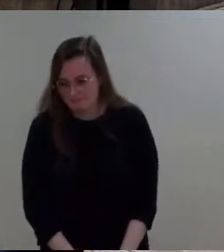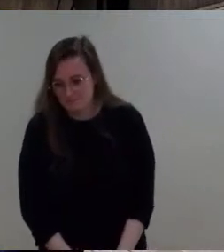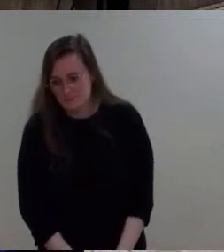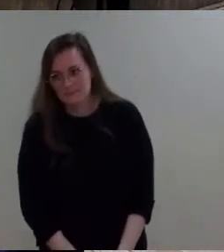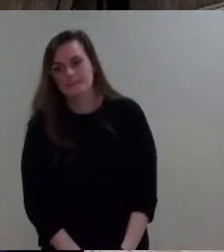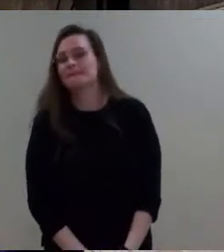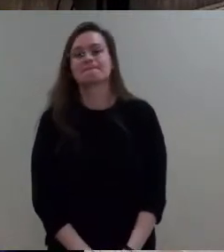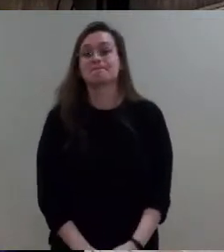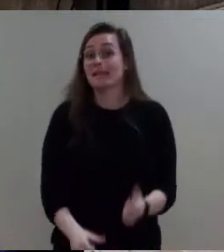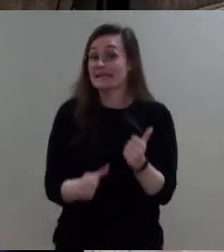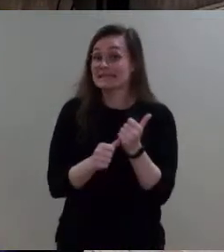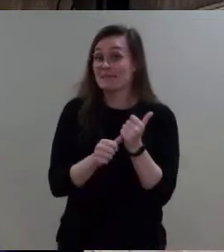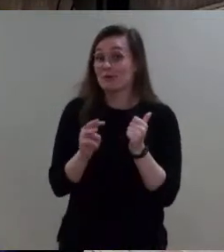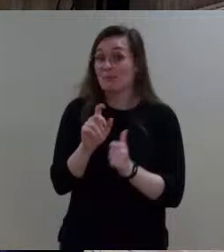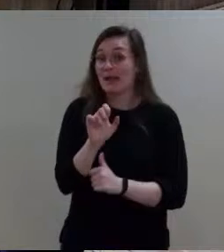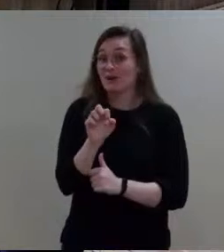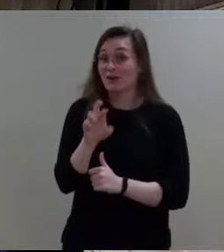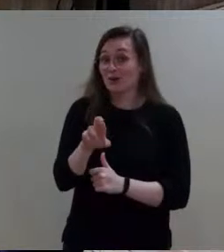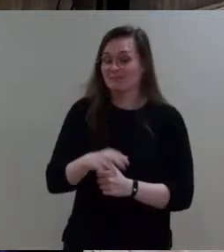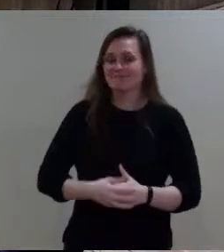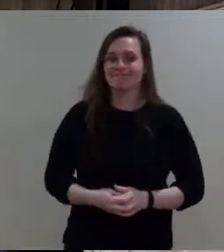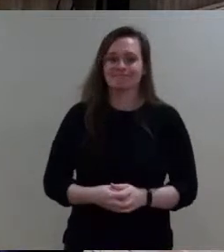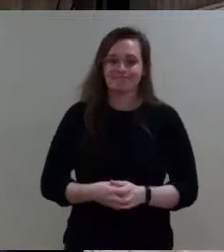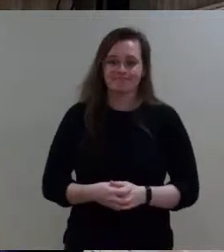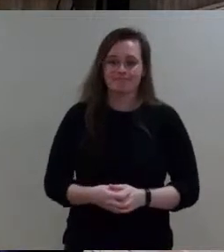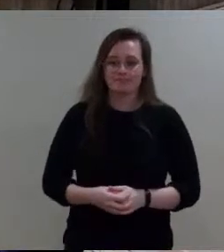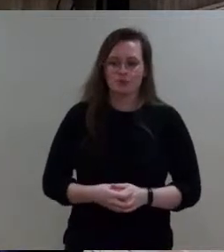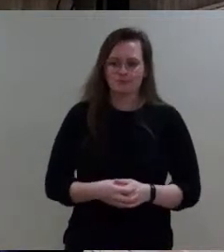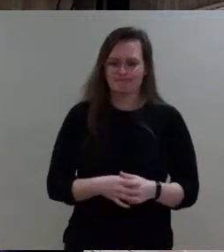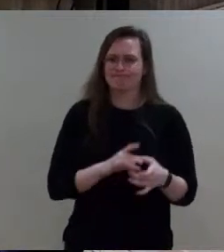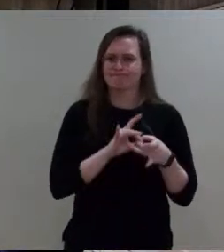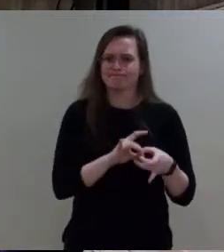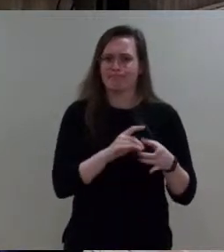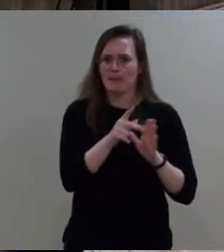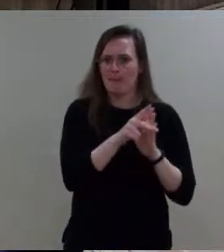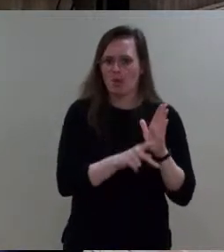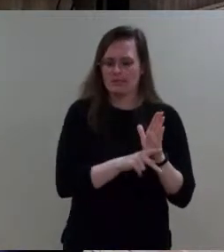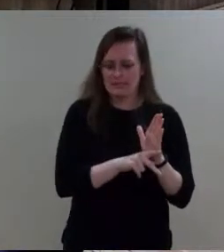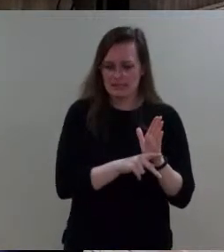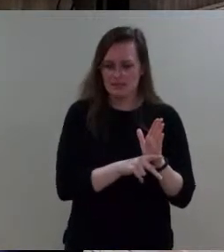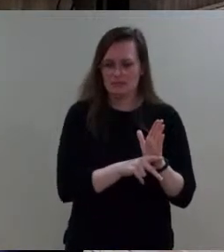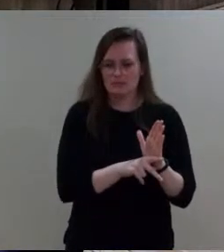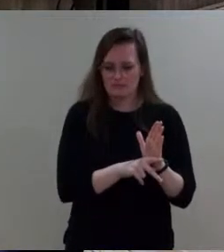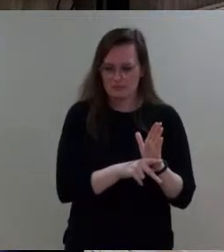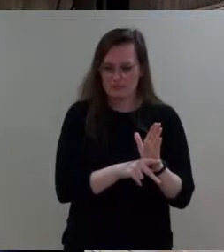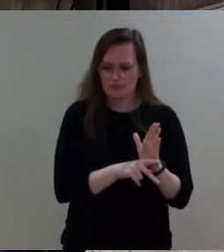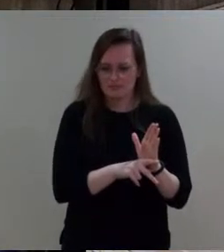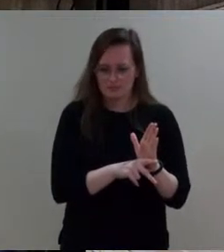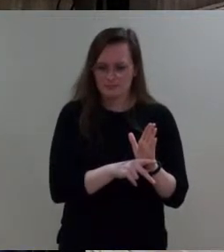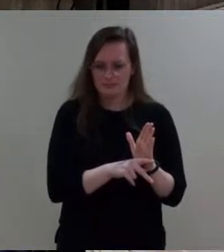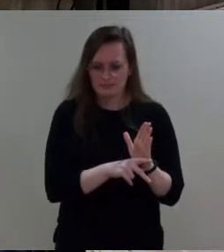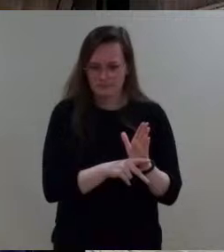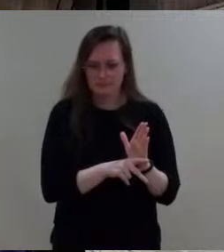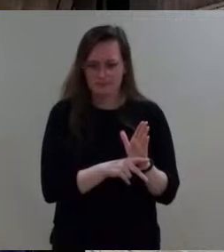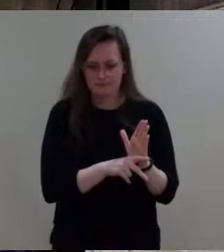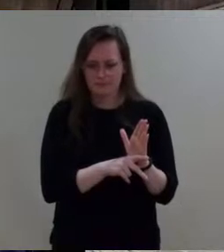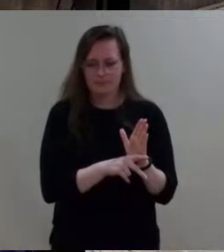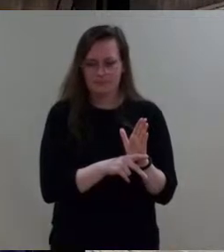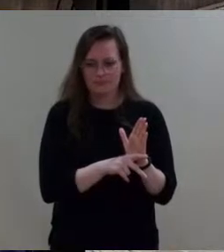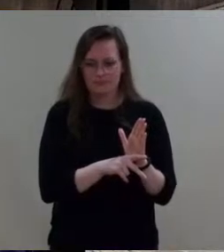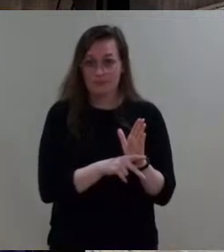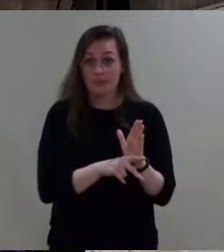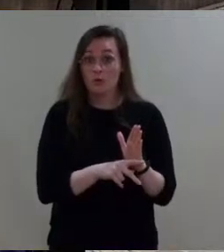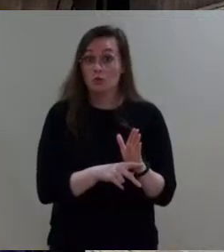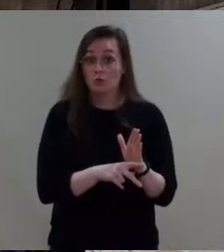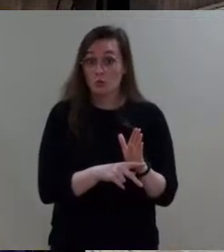Deputy Mayor? With regards to those policies, I'm assuming that if we have any recommendations around